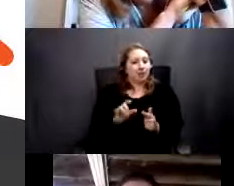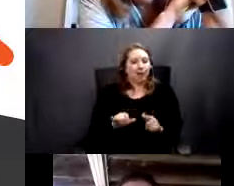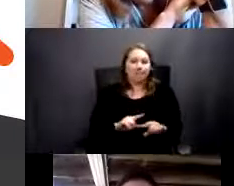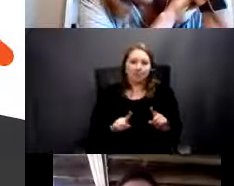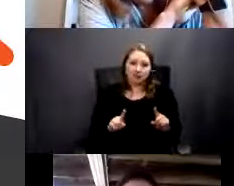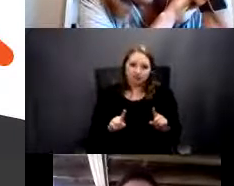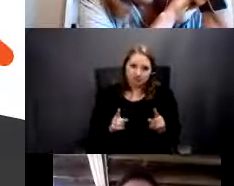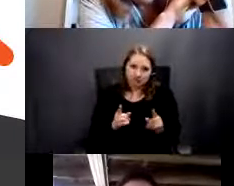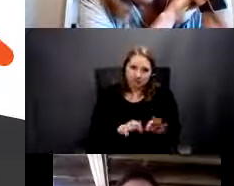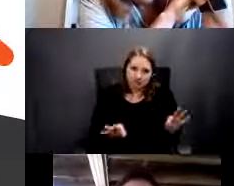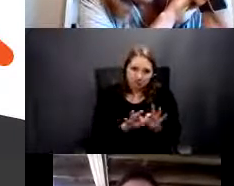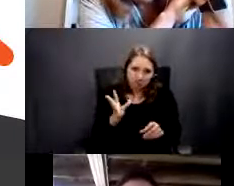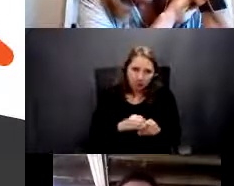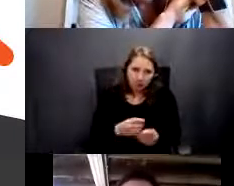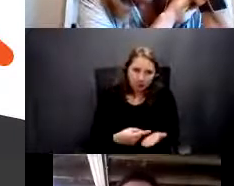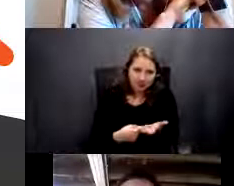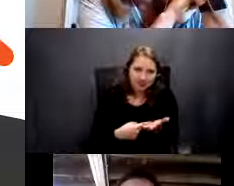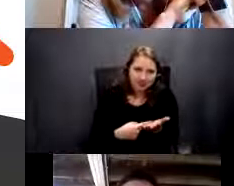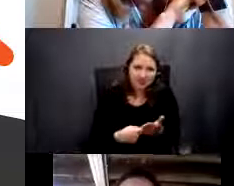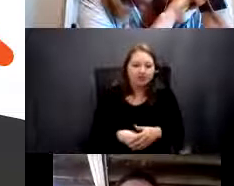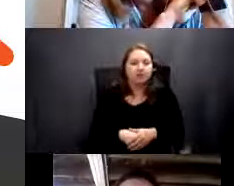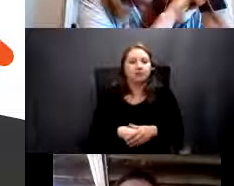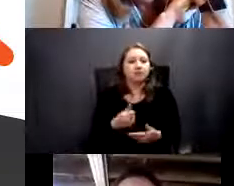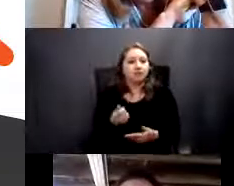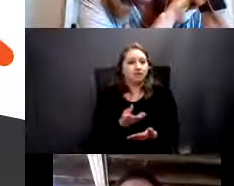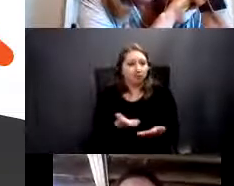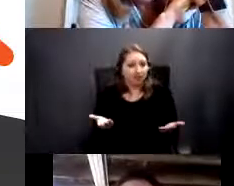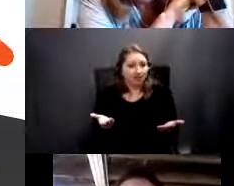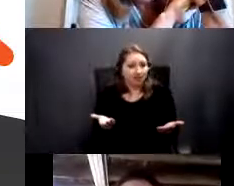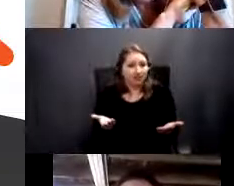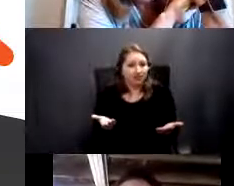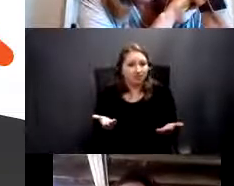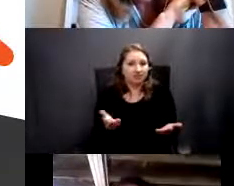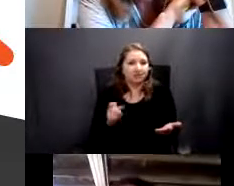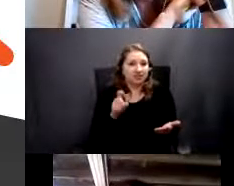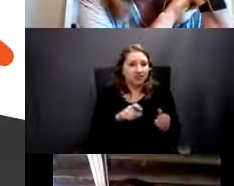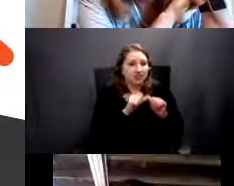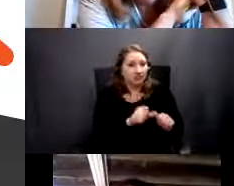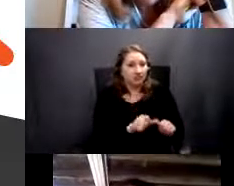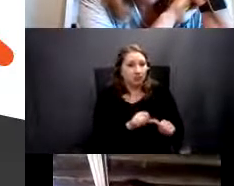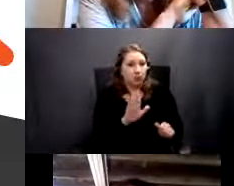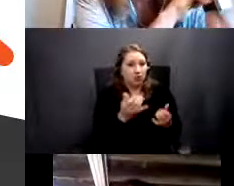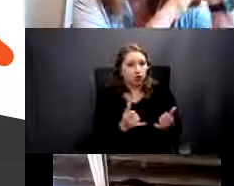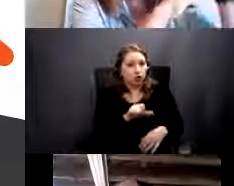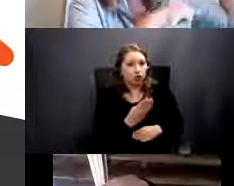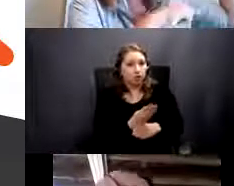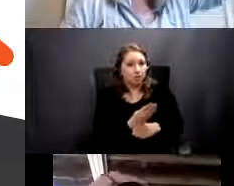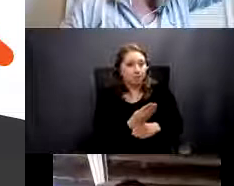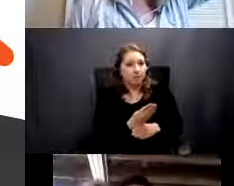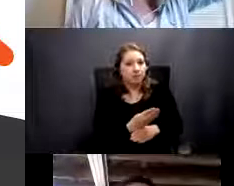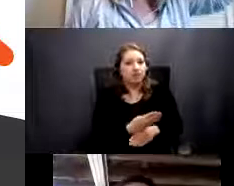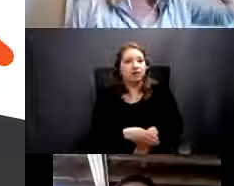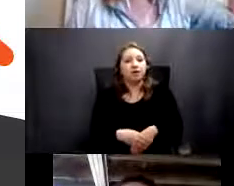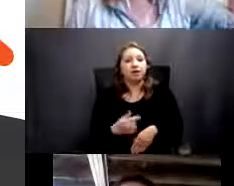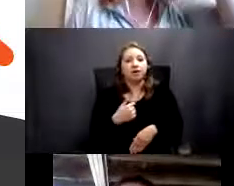fear. And so it's a few things. Do you need to continue with your current job? And when I've brought on